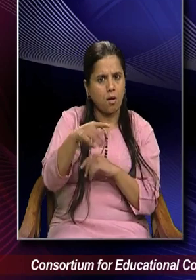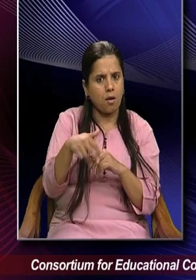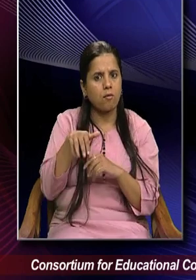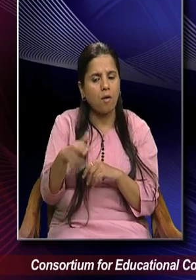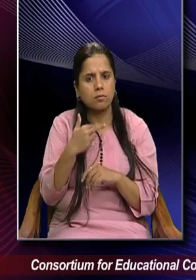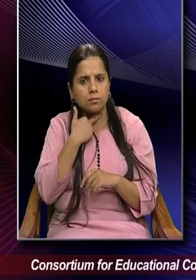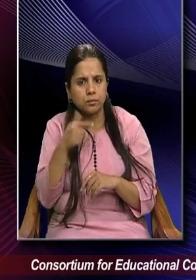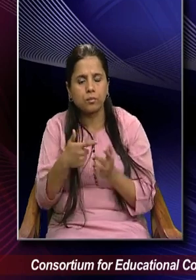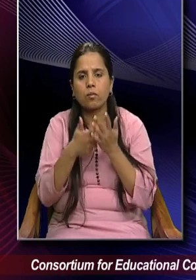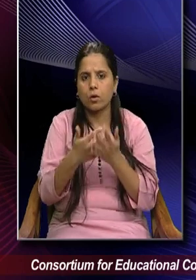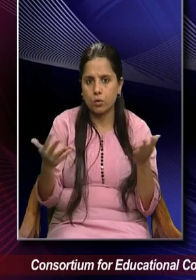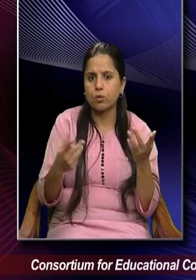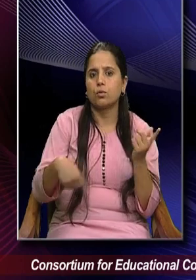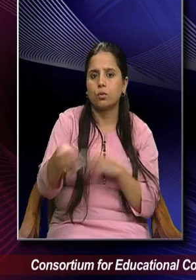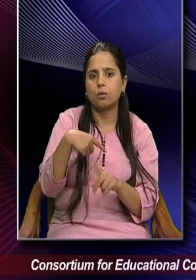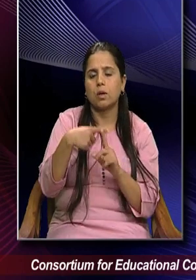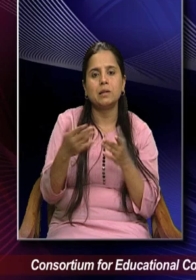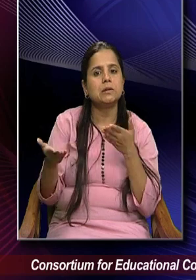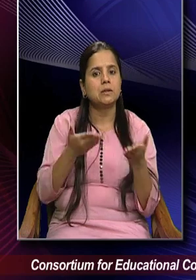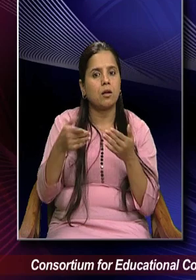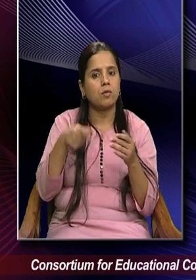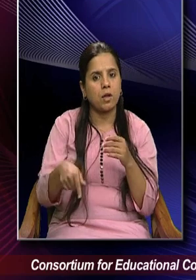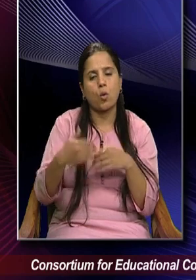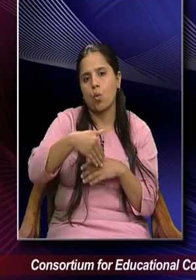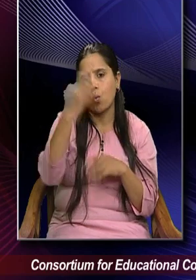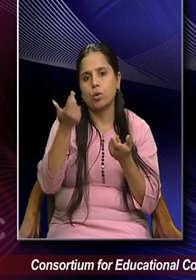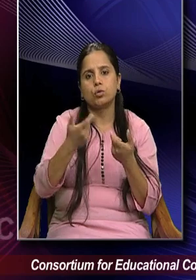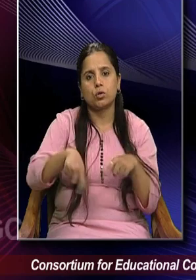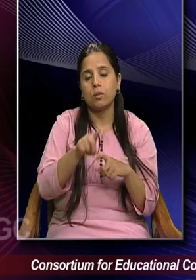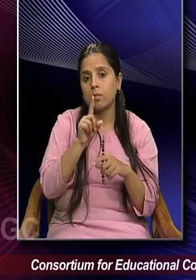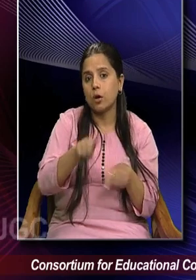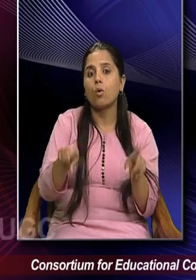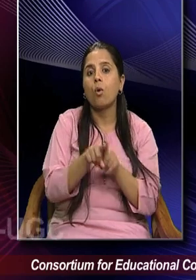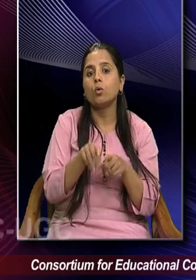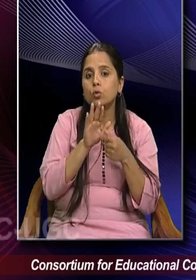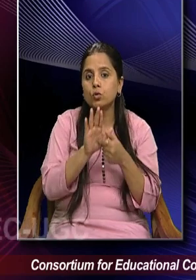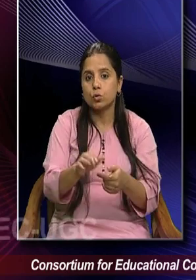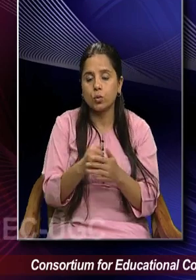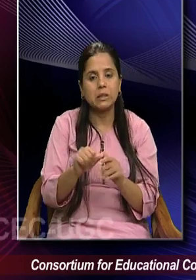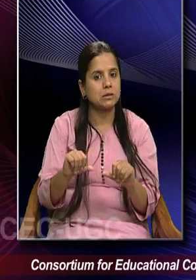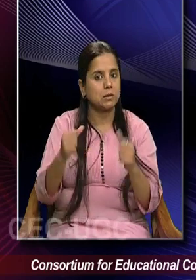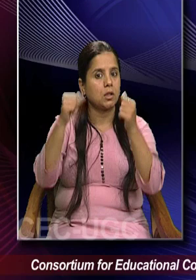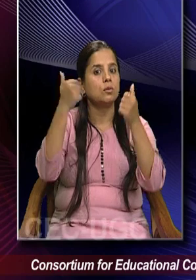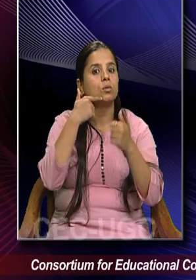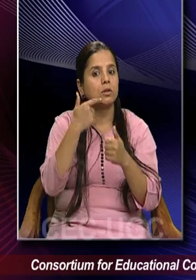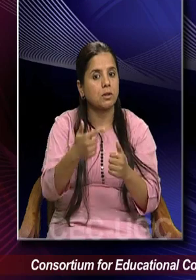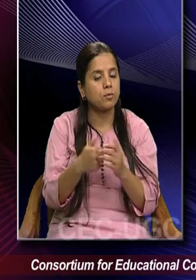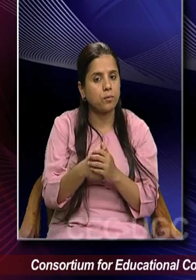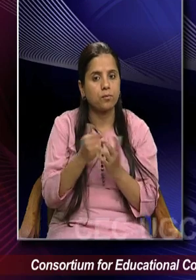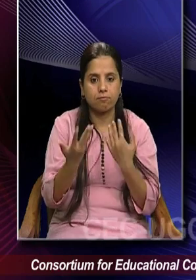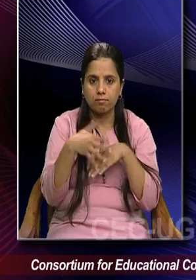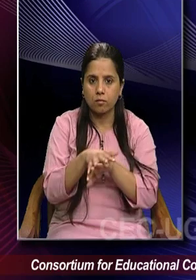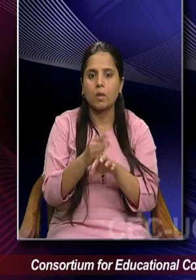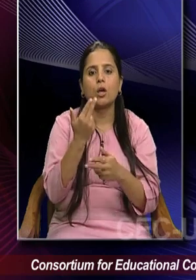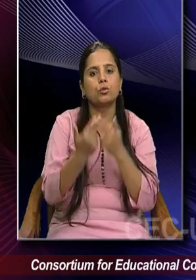the resources and services in the host communities, but also highlight successful